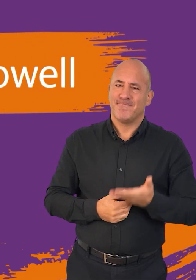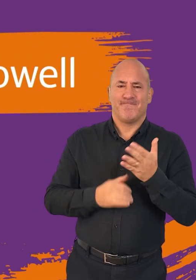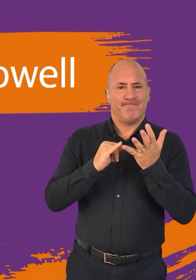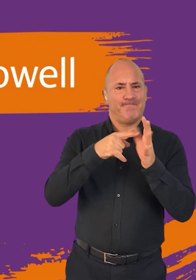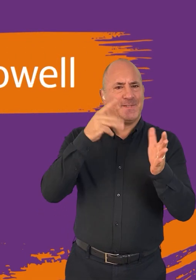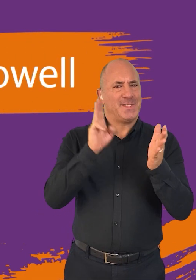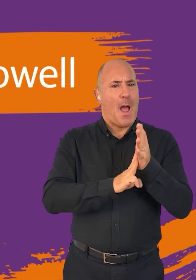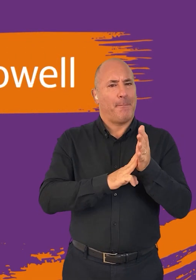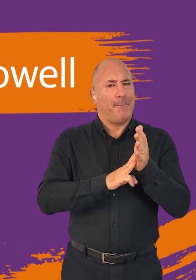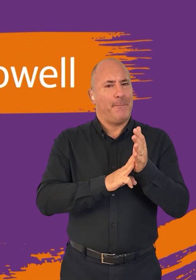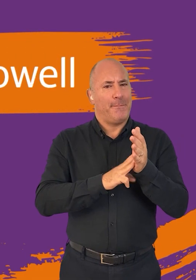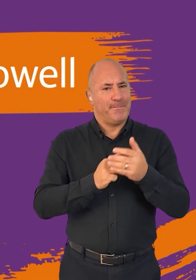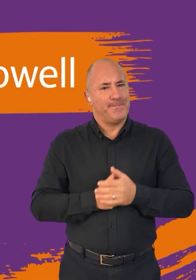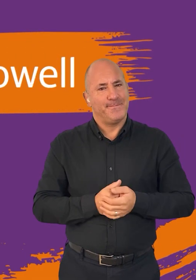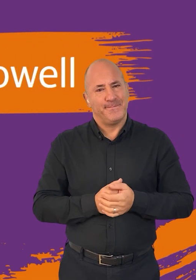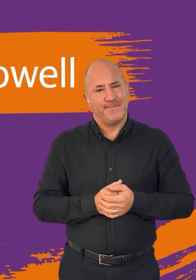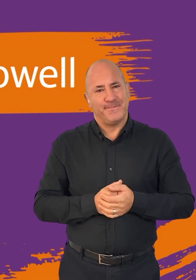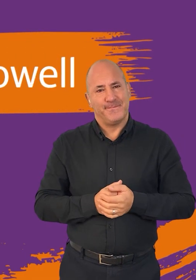Sam Cowell.